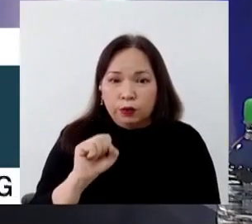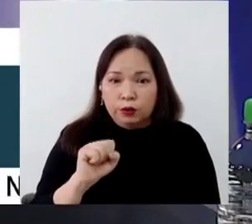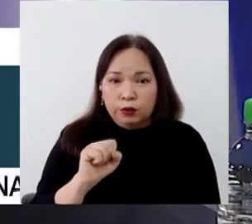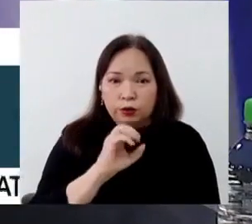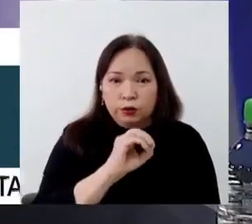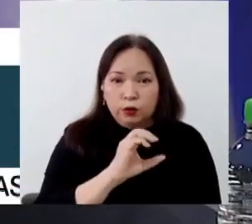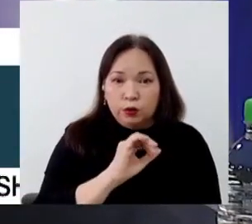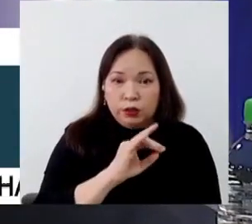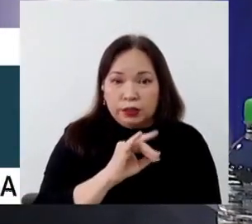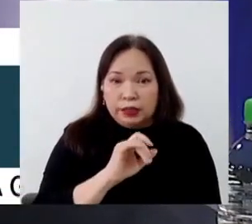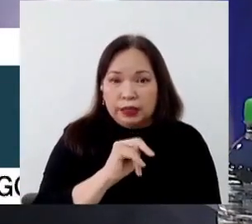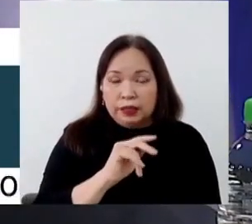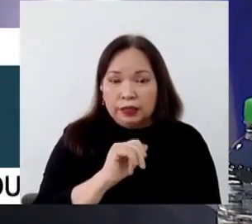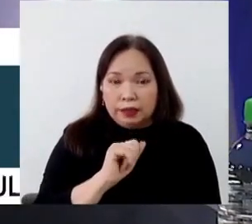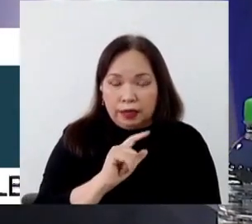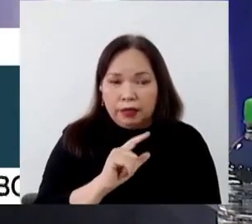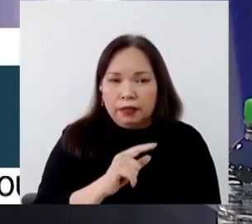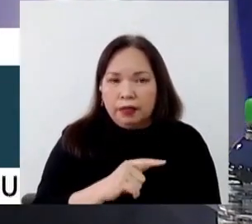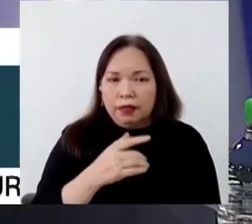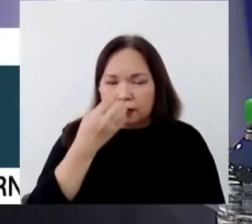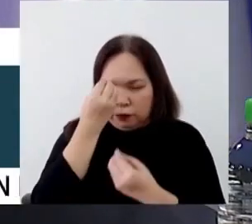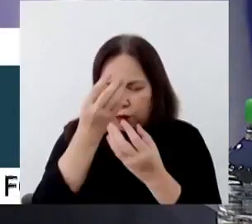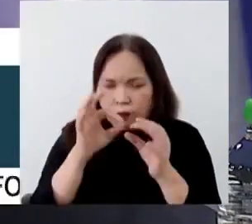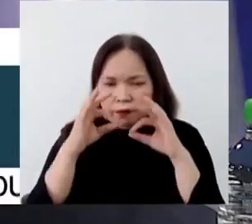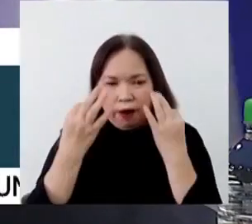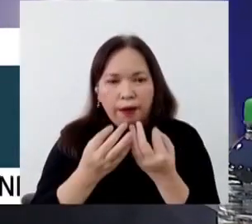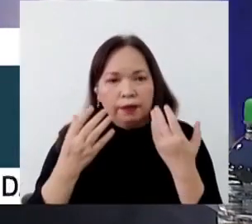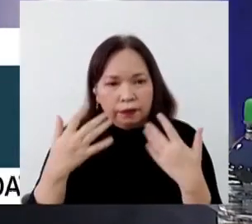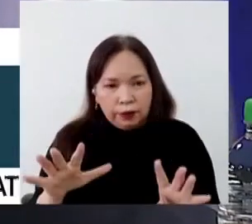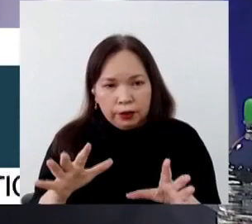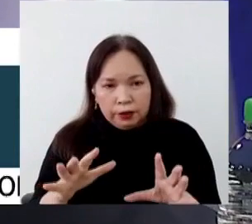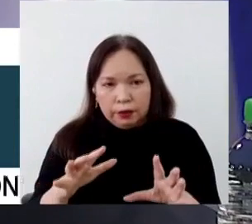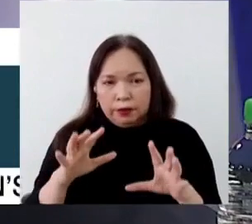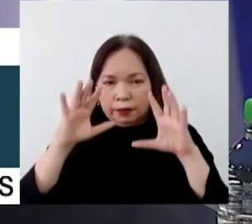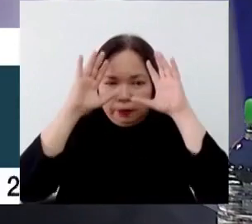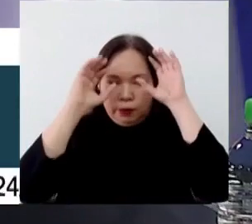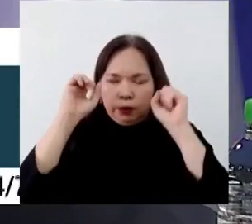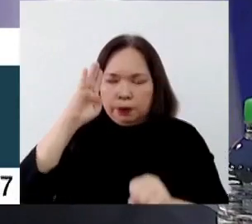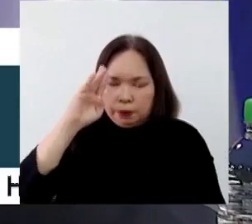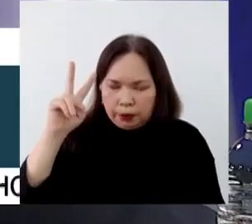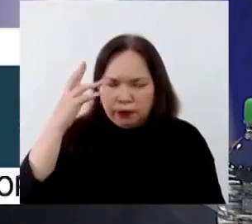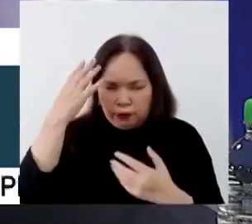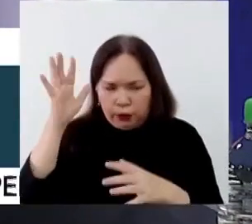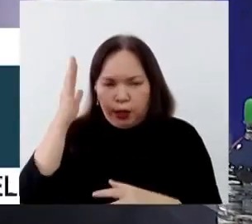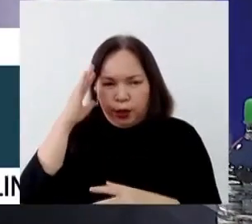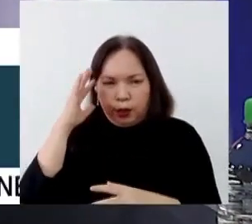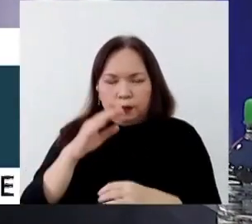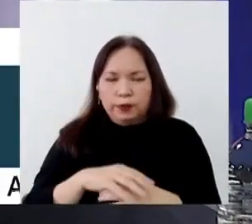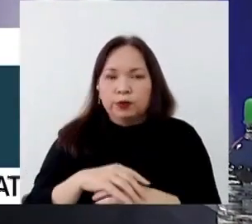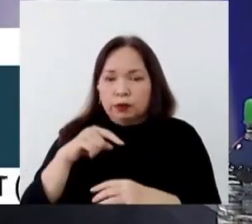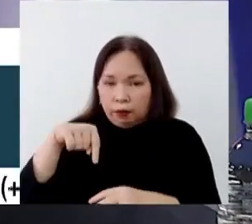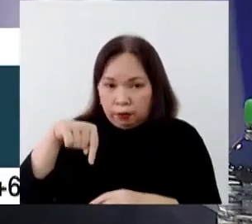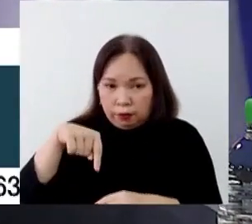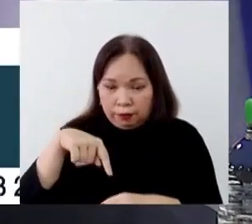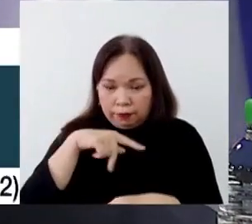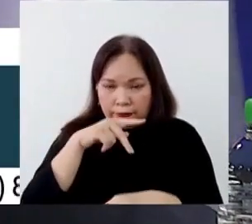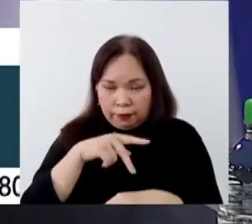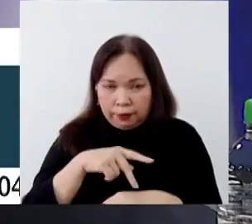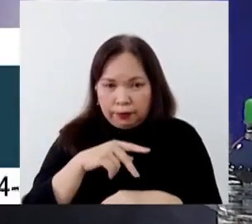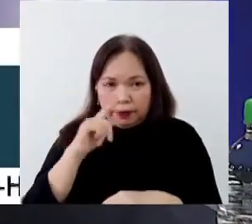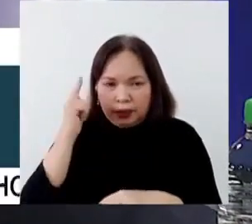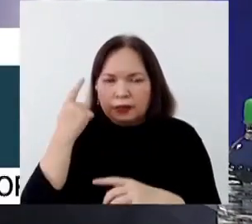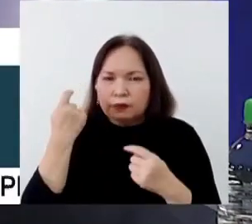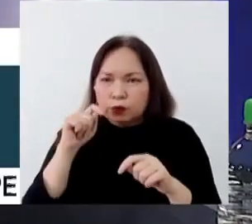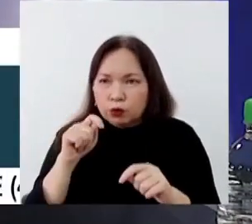aware. And the Philippine government, of course, is working. Yes,